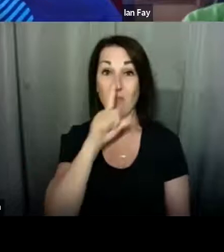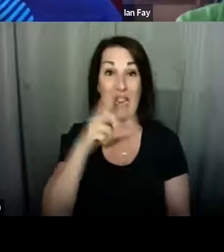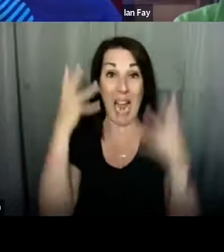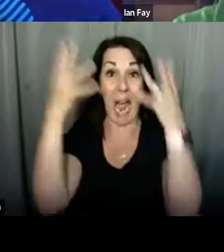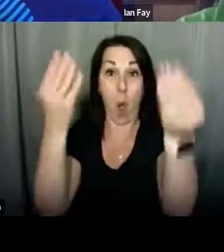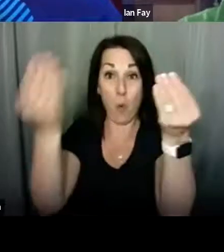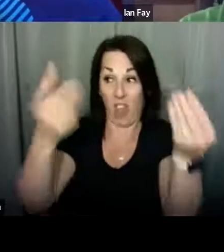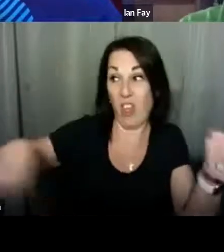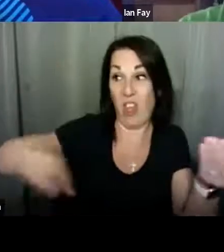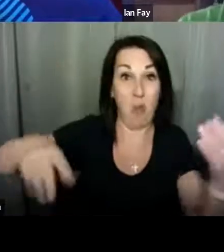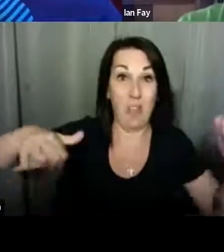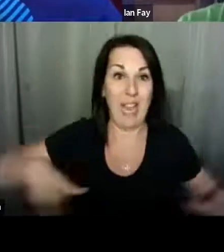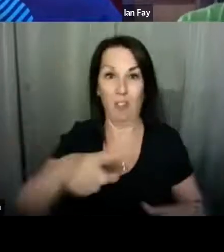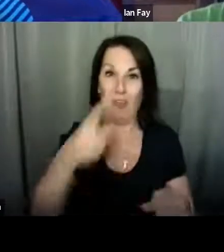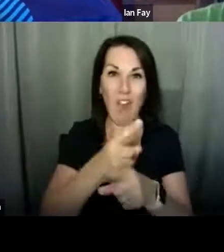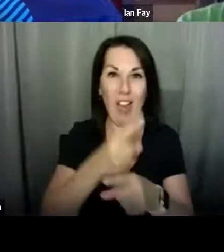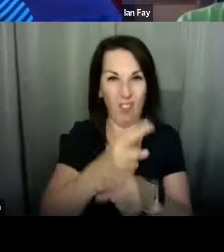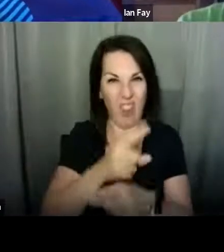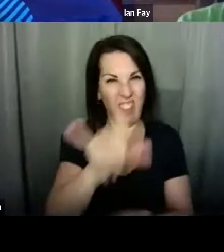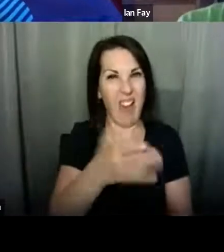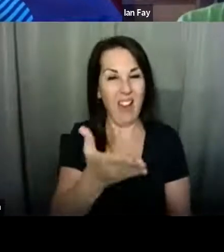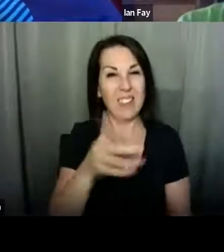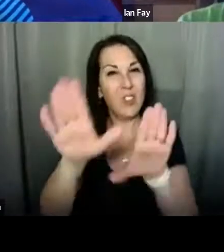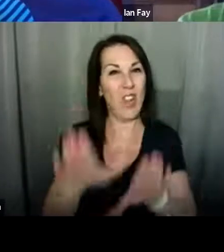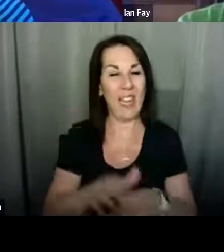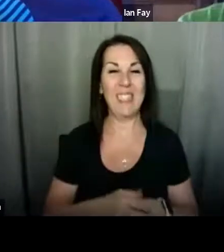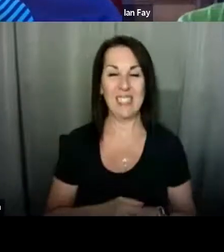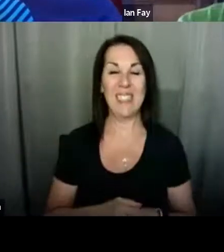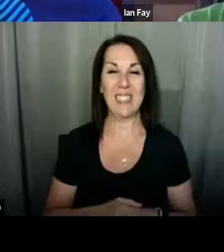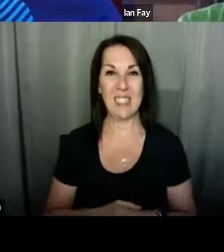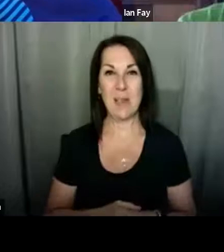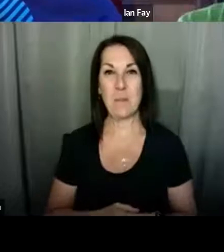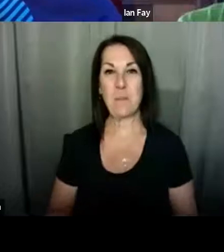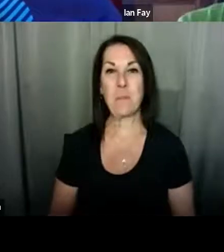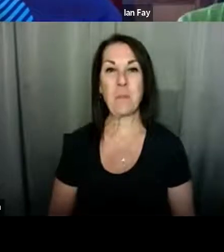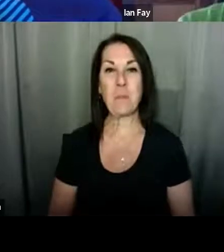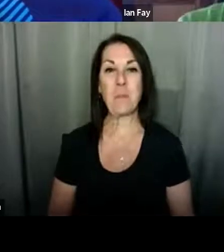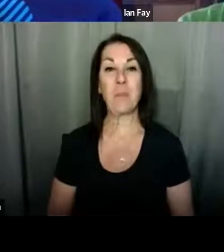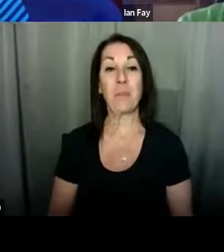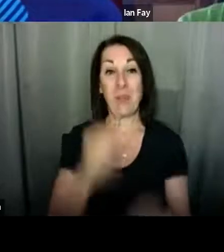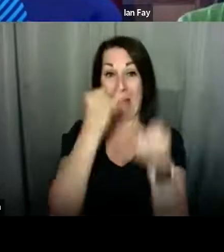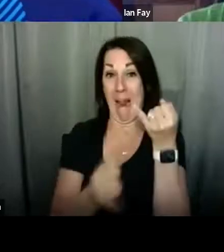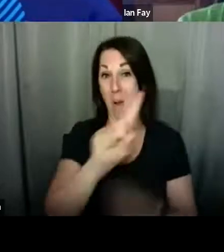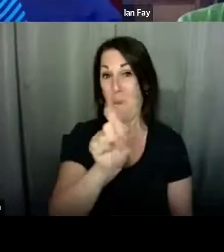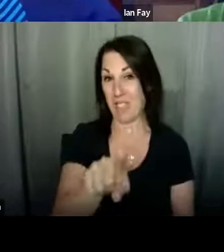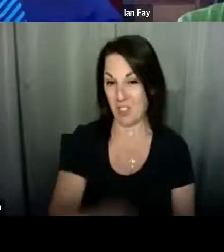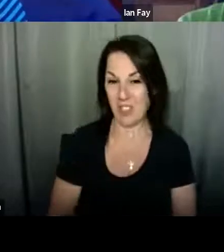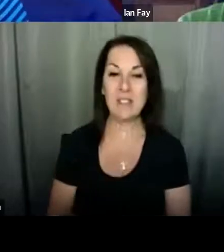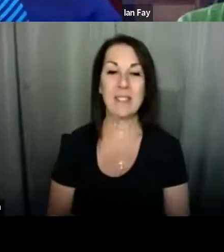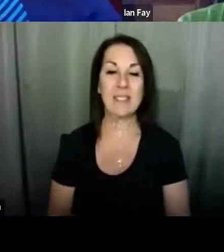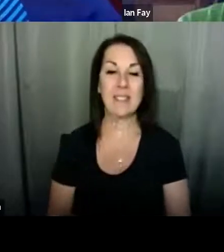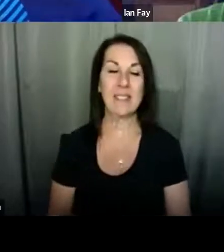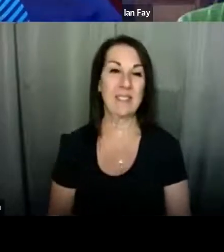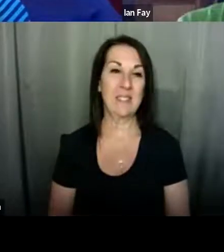Yeah. Which is really great. So the last question I'm going to ask